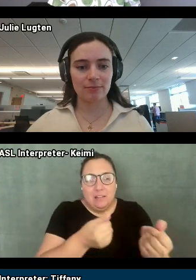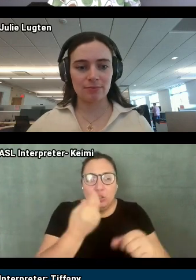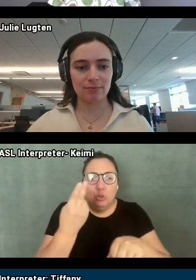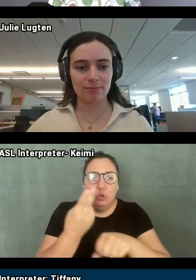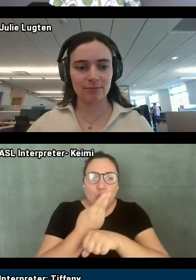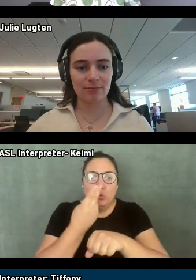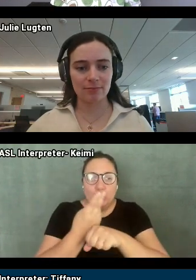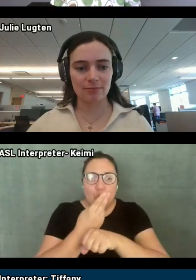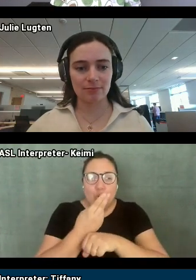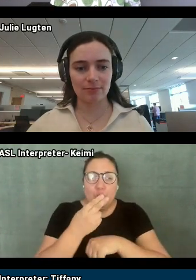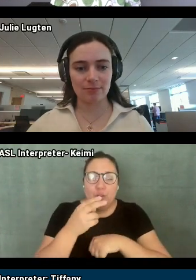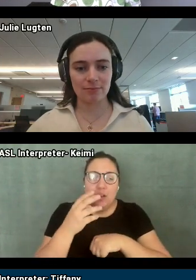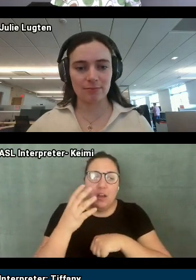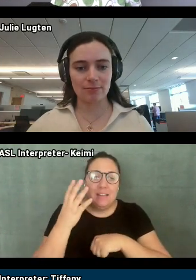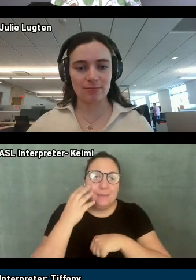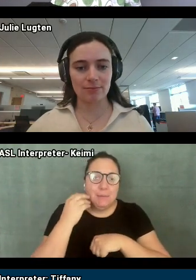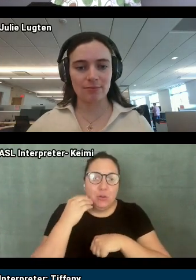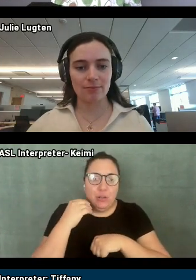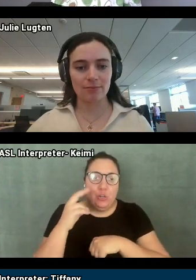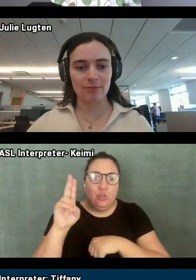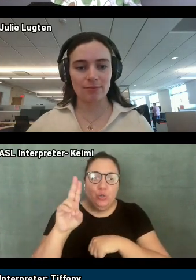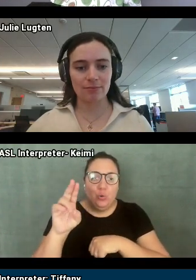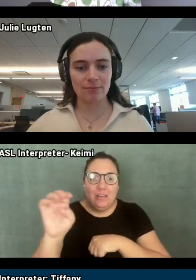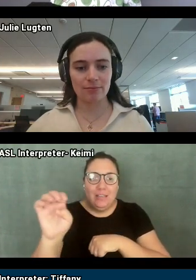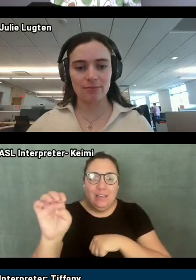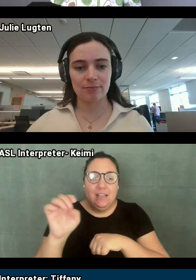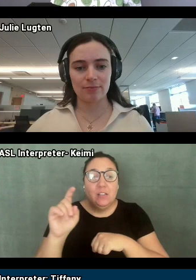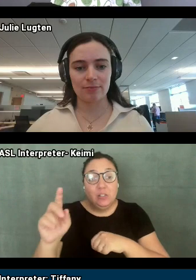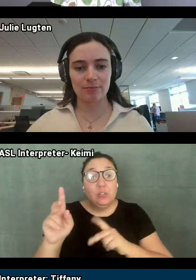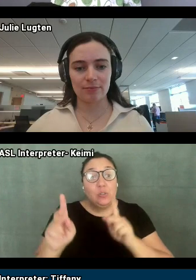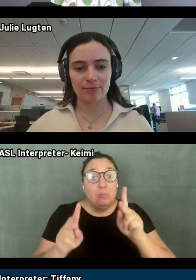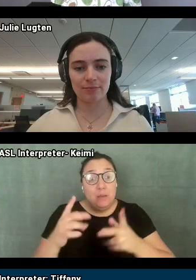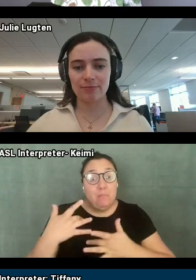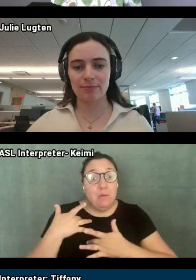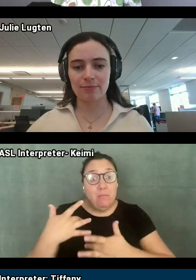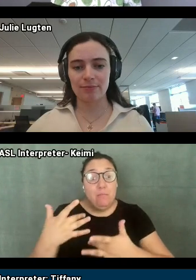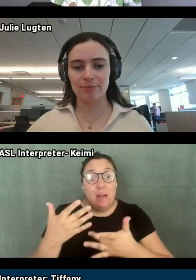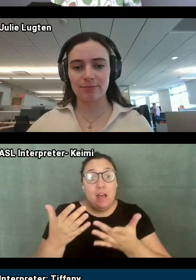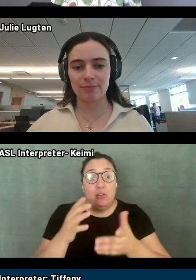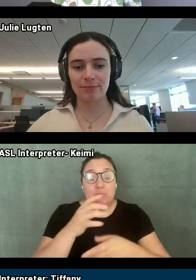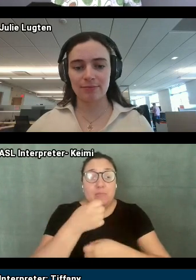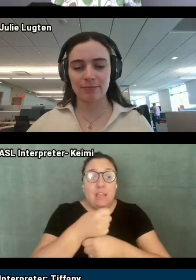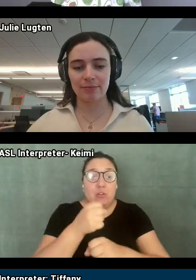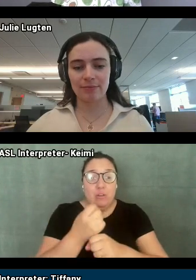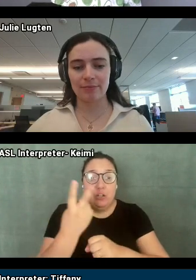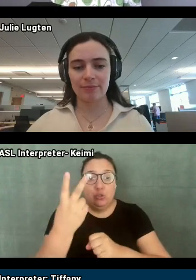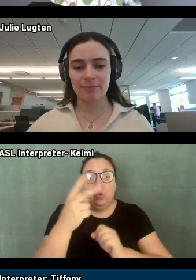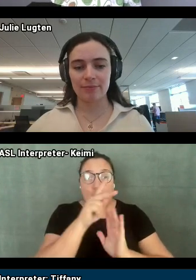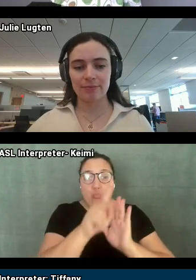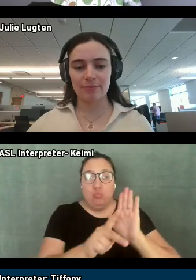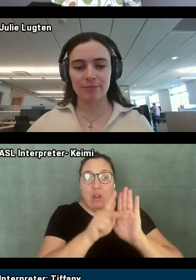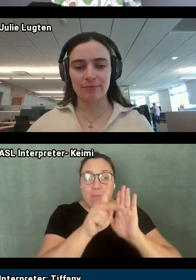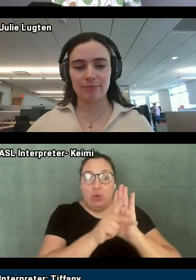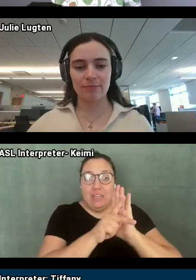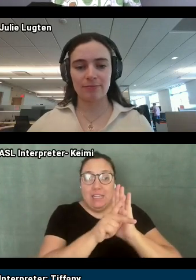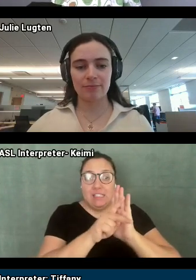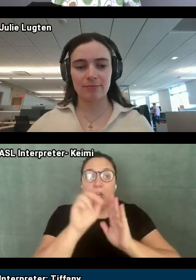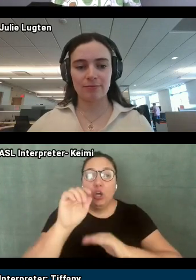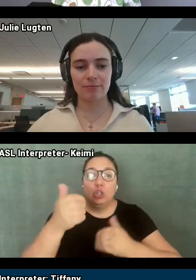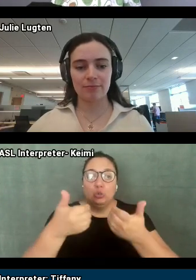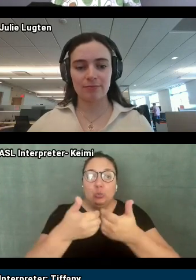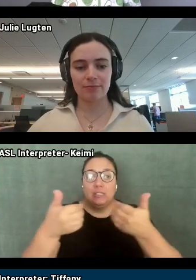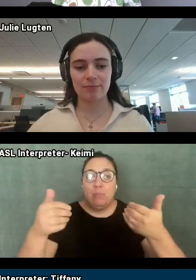one of them is people frequently request creating 2 properties to separate data of the same type. So for